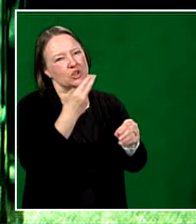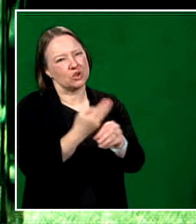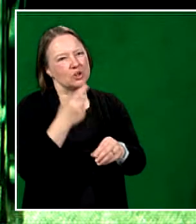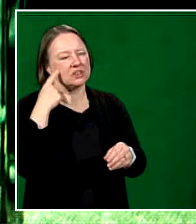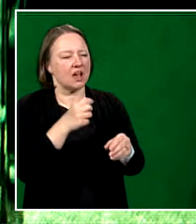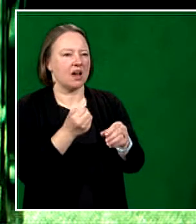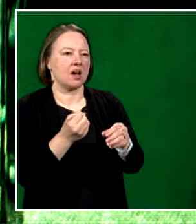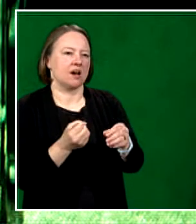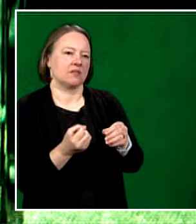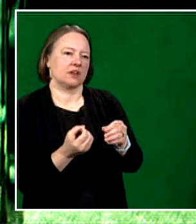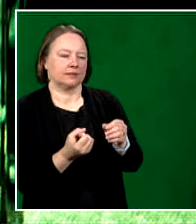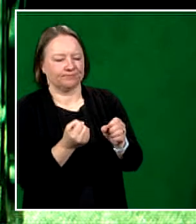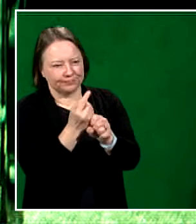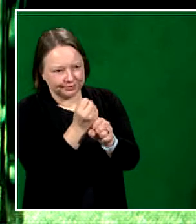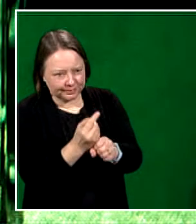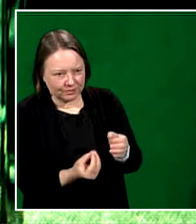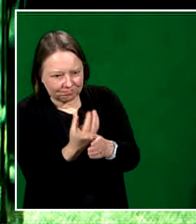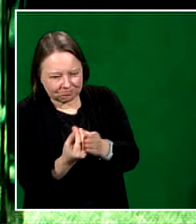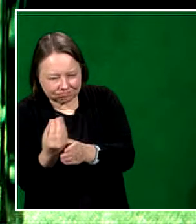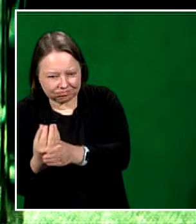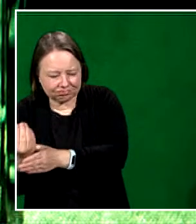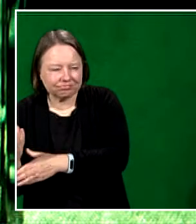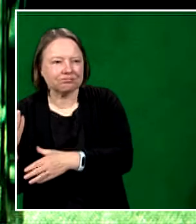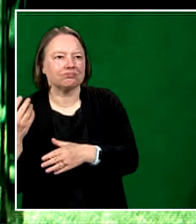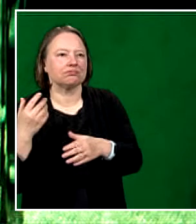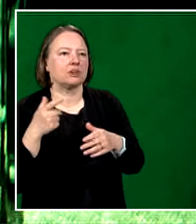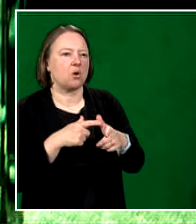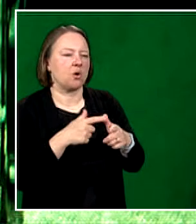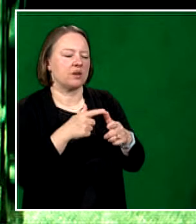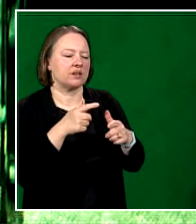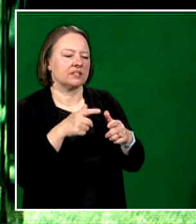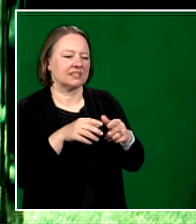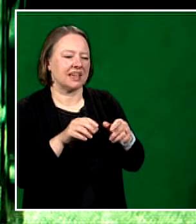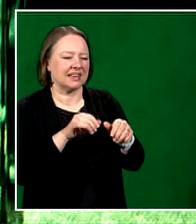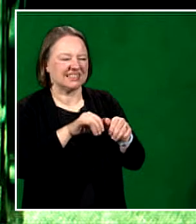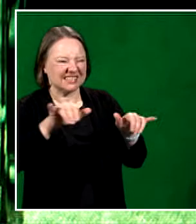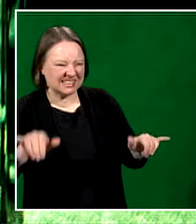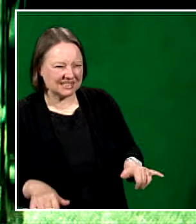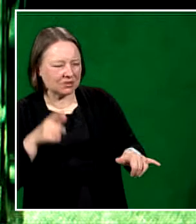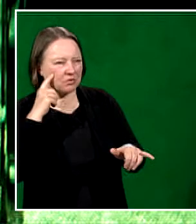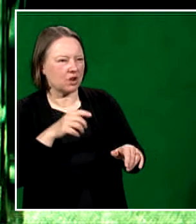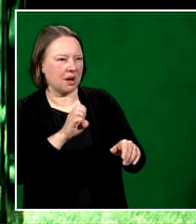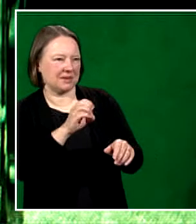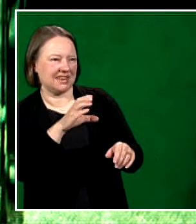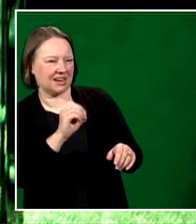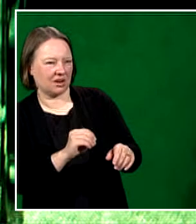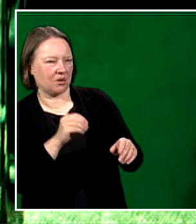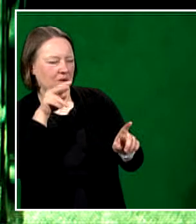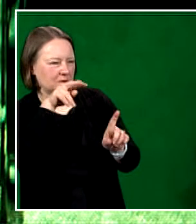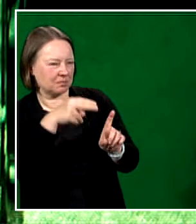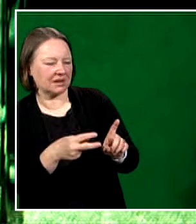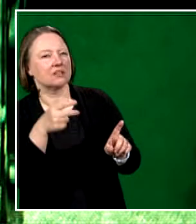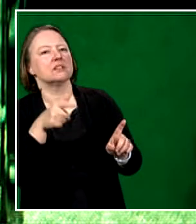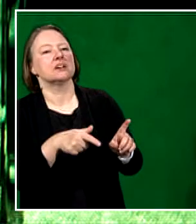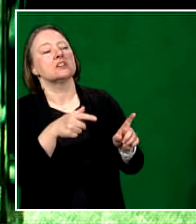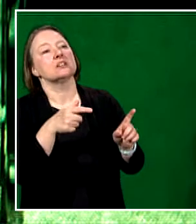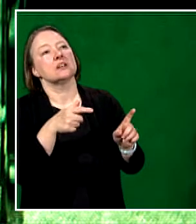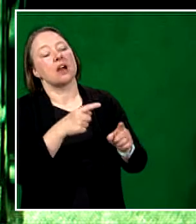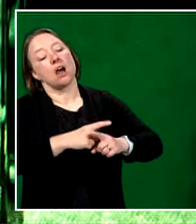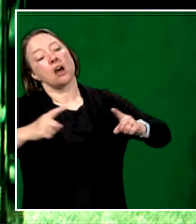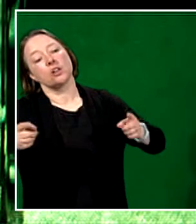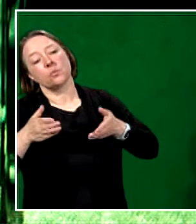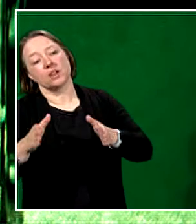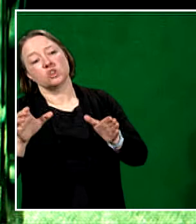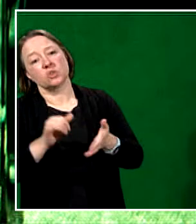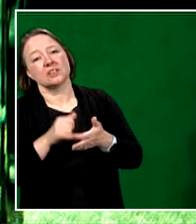the use of interspersing crops, so that the whole system from an ecological perspective is more balanced. You know, there's alternative ways to do